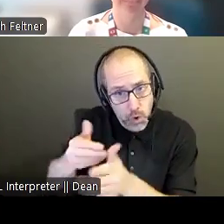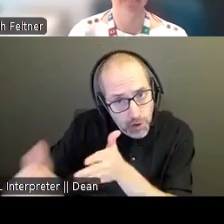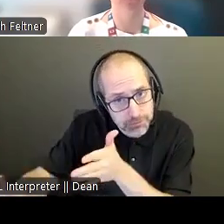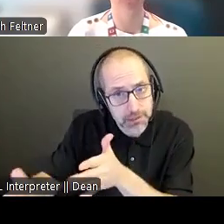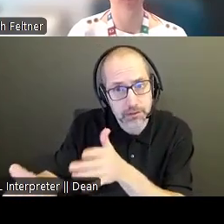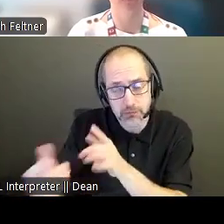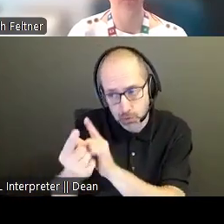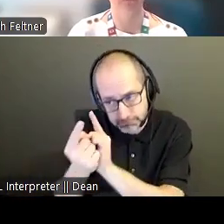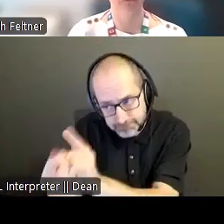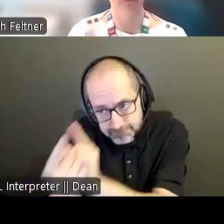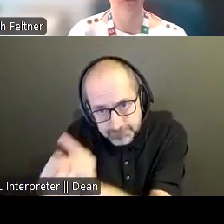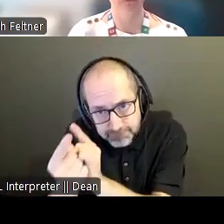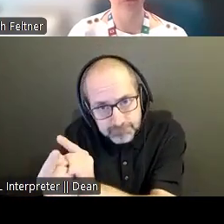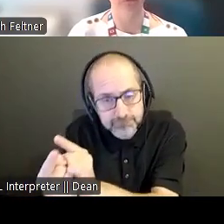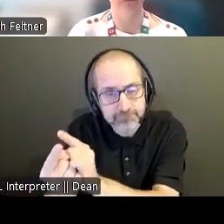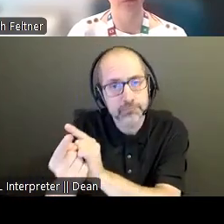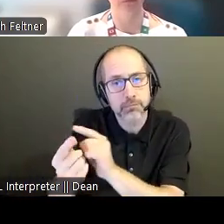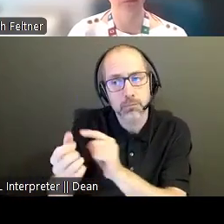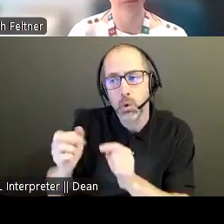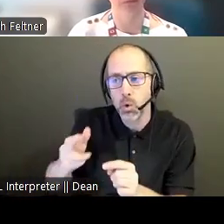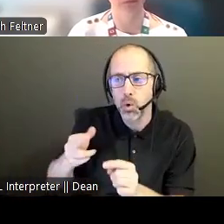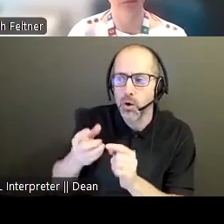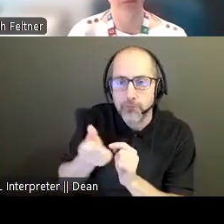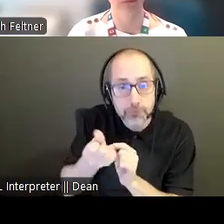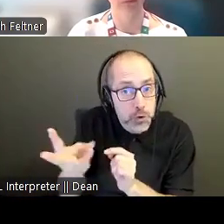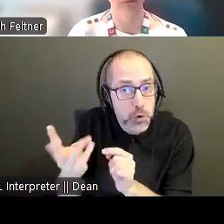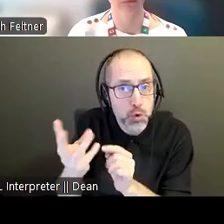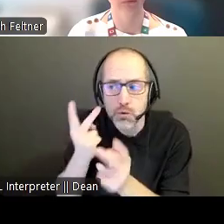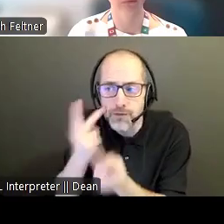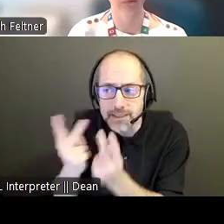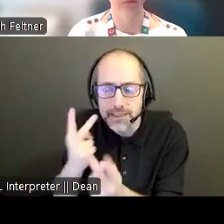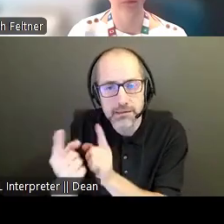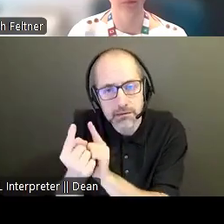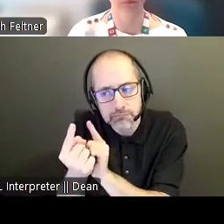trained on kind of managing the different symptoms of tinnitus.